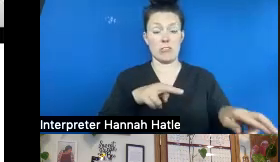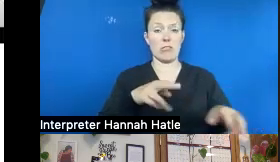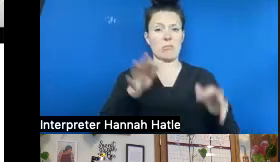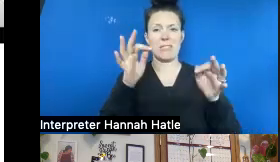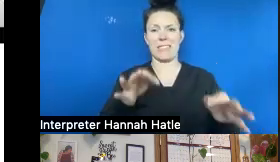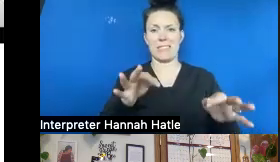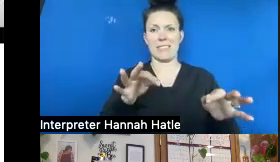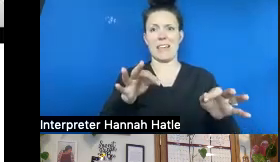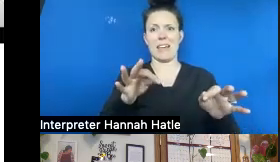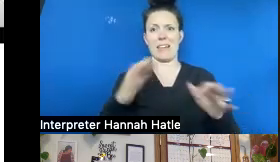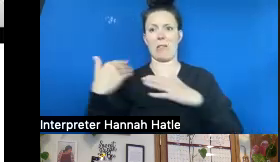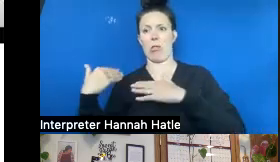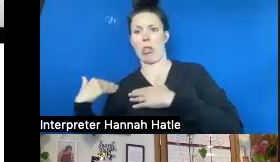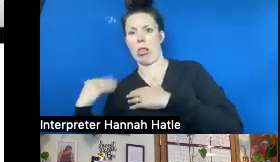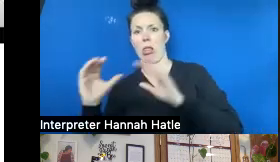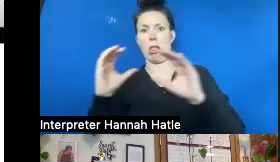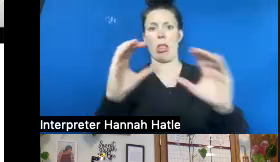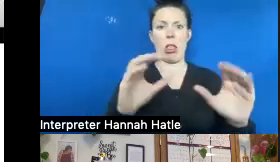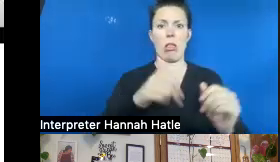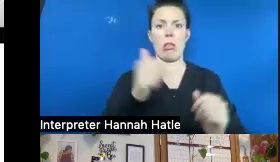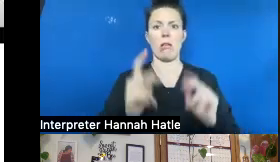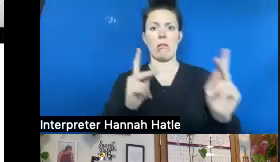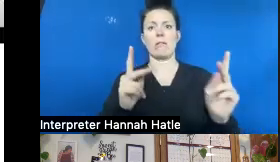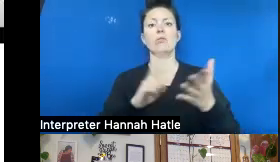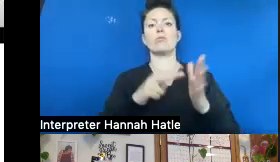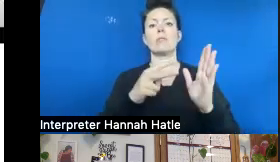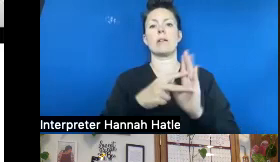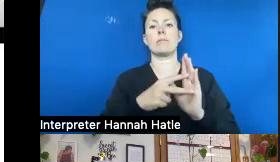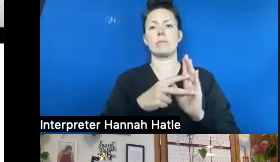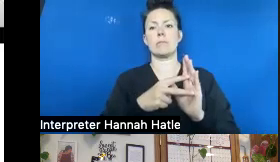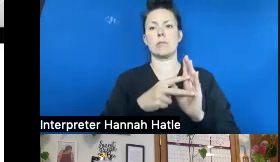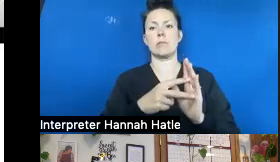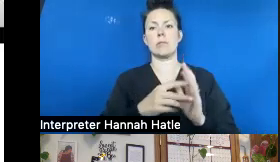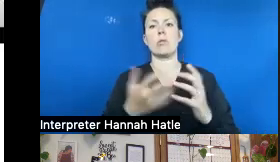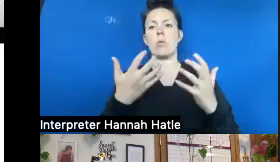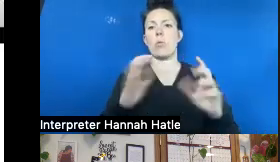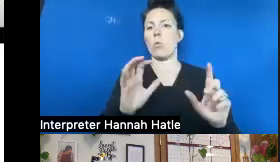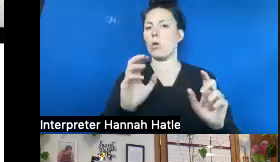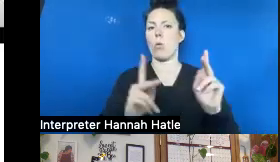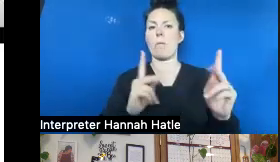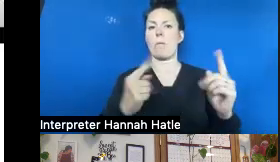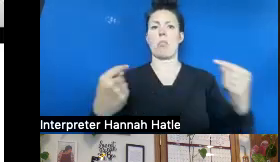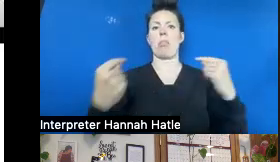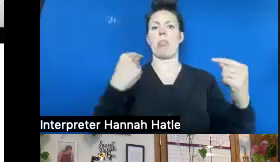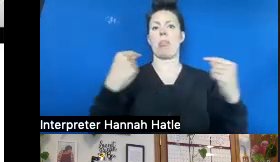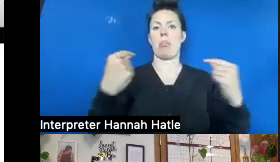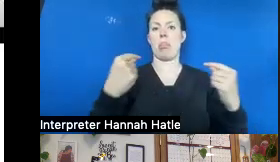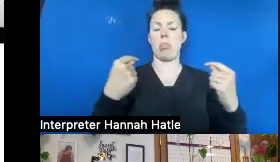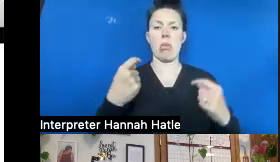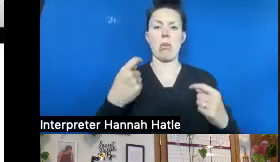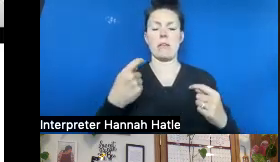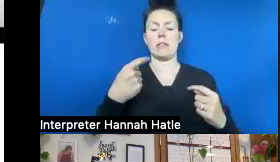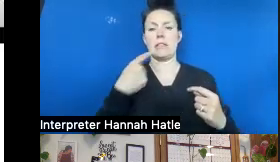And so when we witness that, we don't ever want those fingers pointing at us or saying that this is our